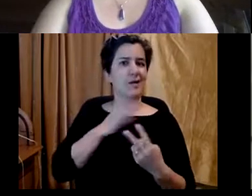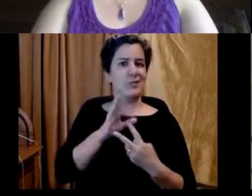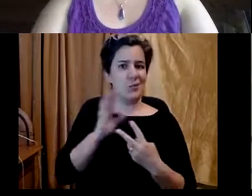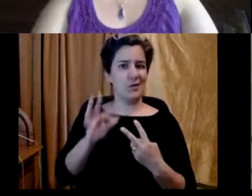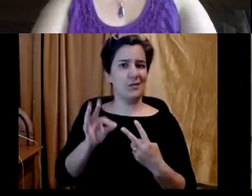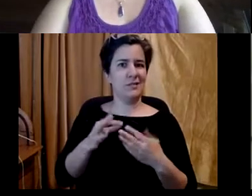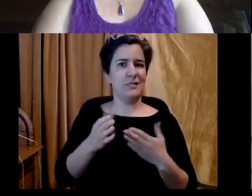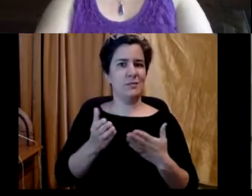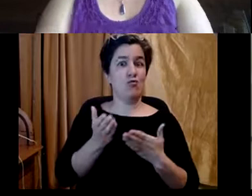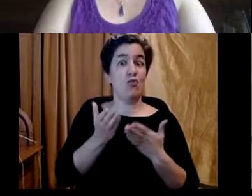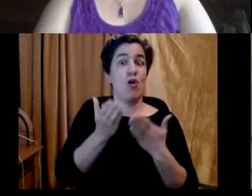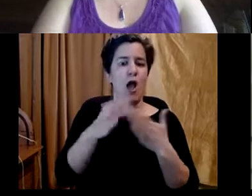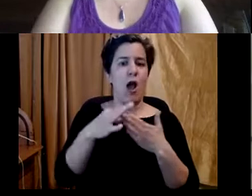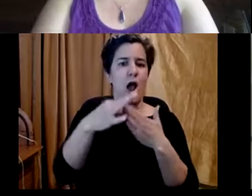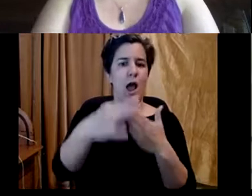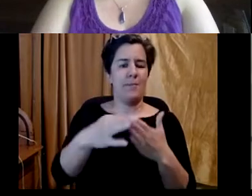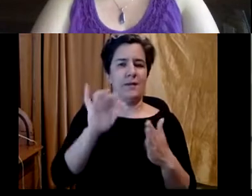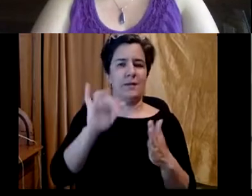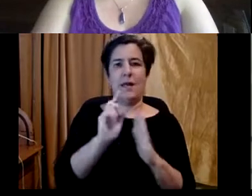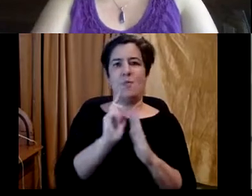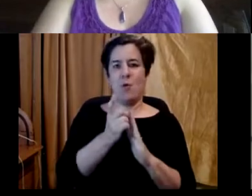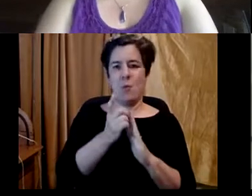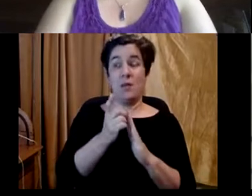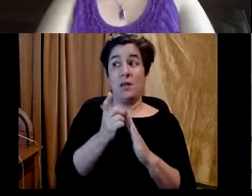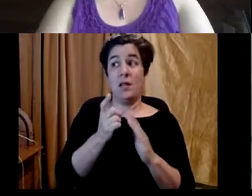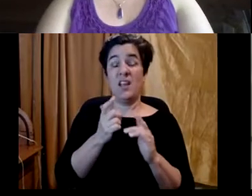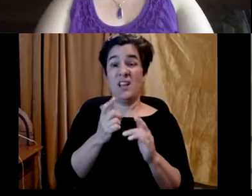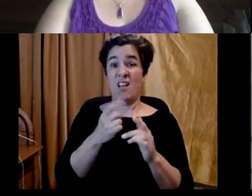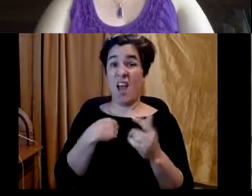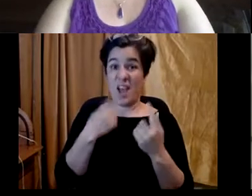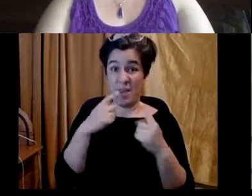that I made it out.